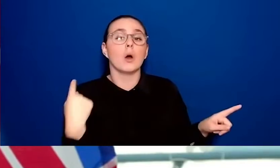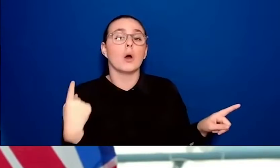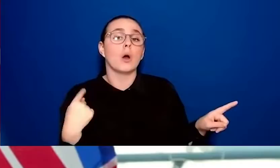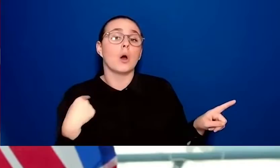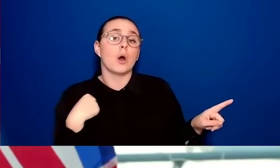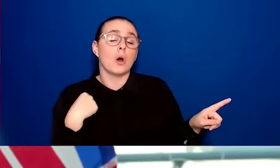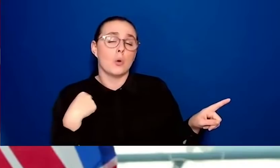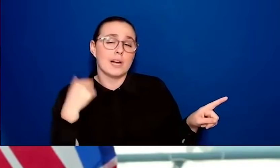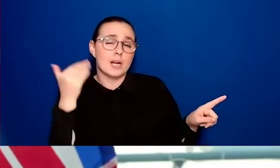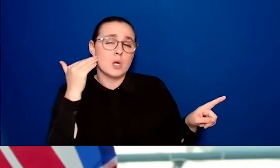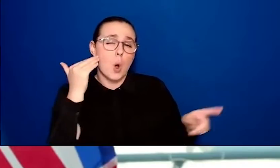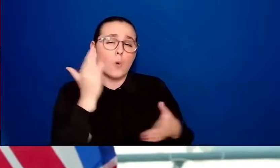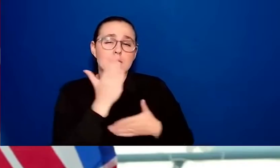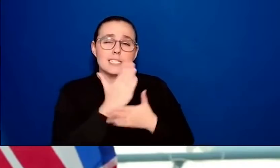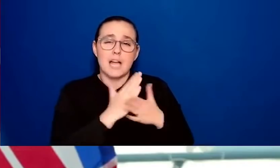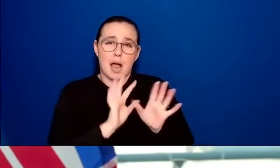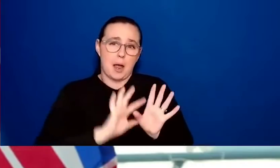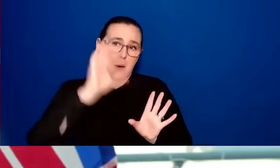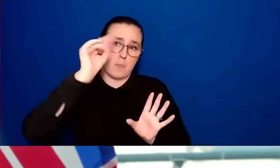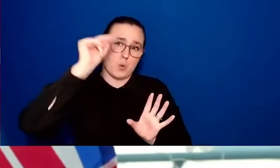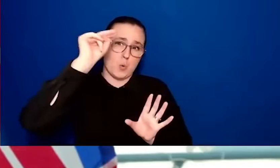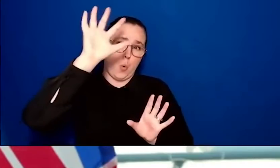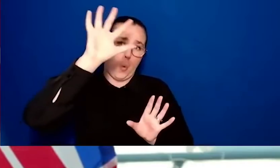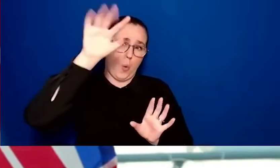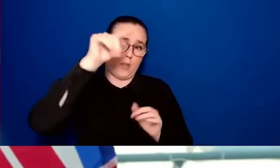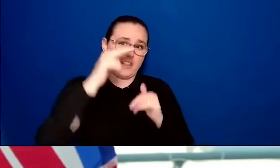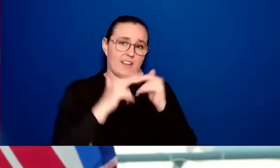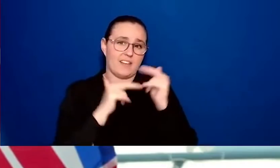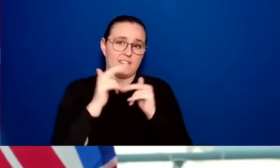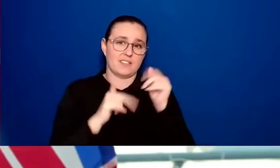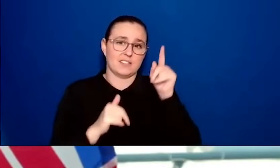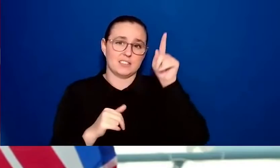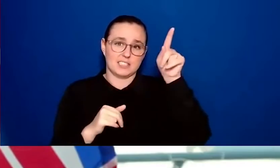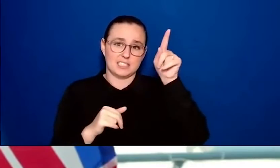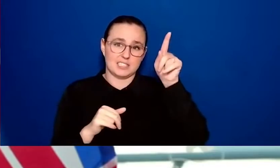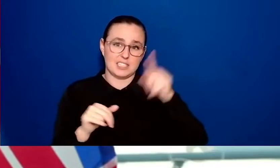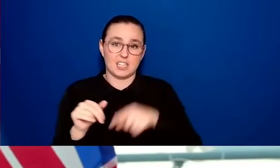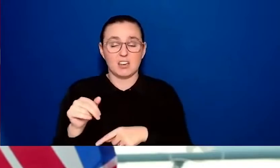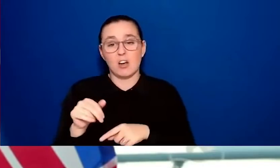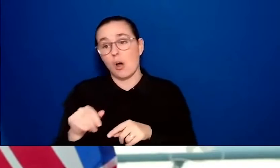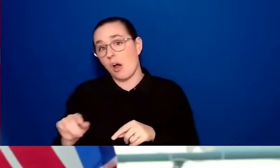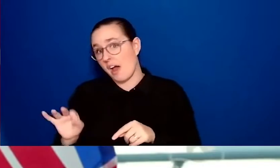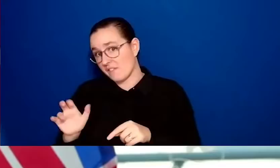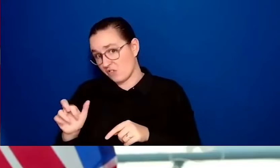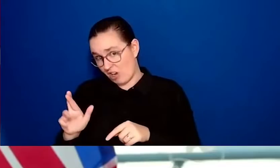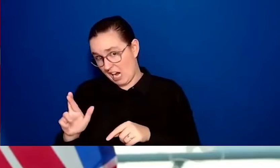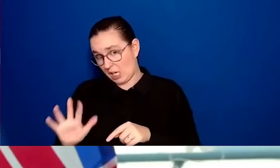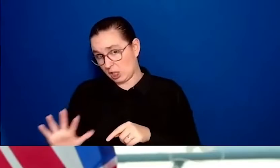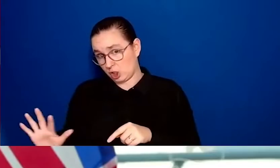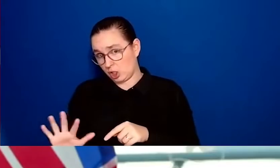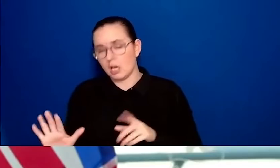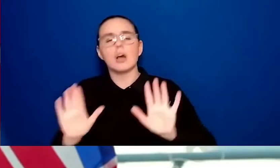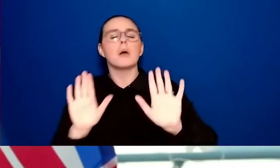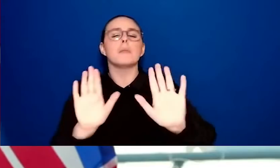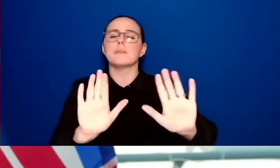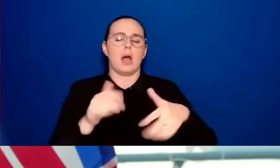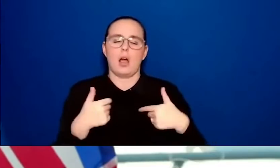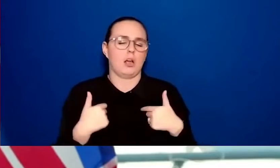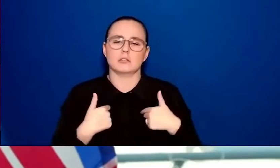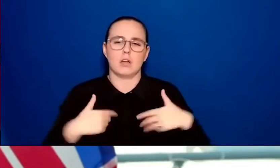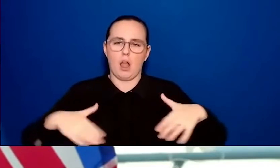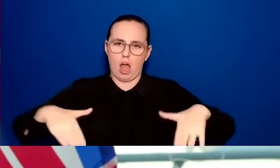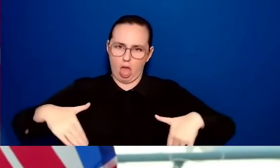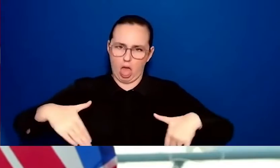north. There's a couple in the Fraser region, but I don't have those data at my fingertips right now. We can put that together as we get